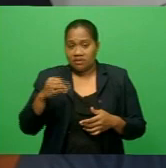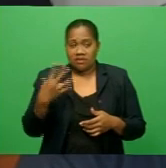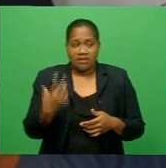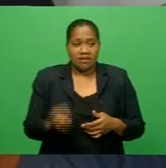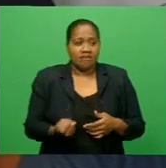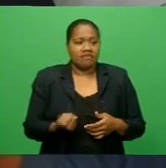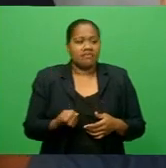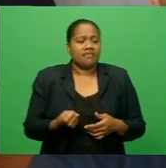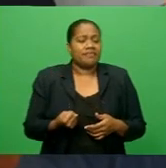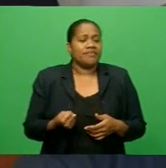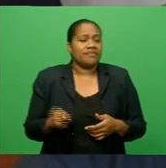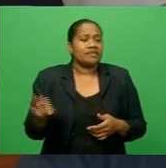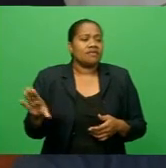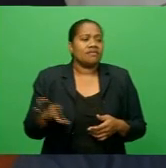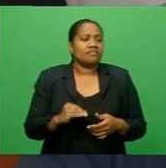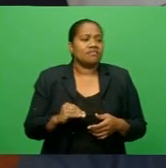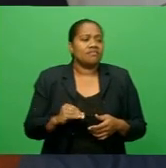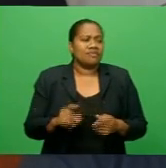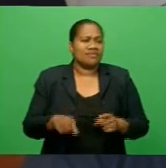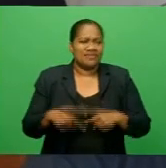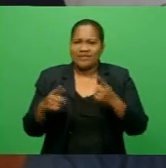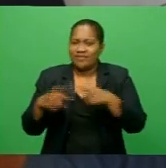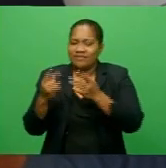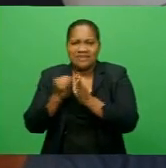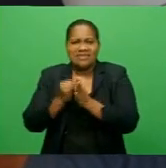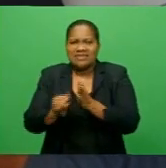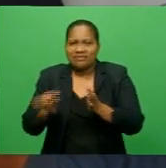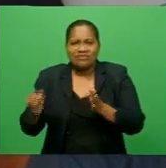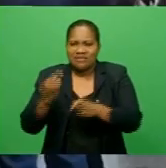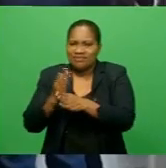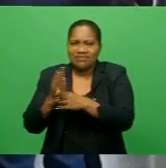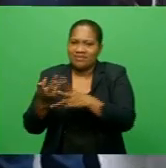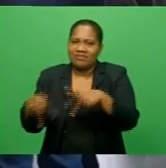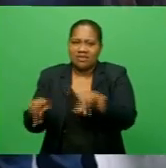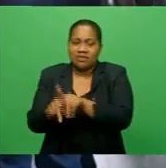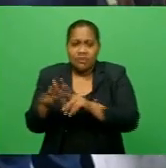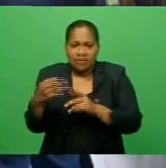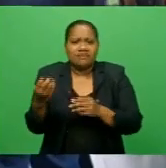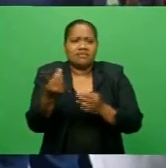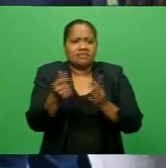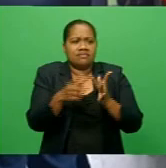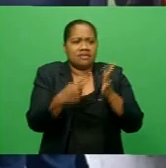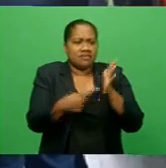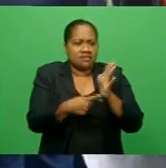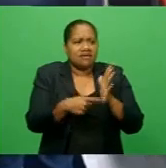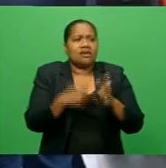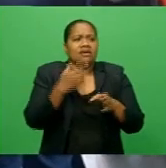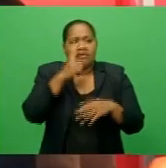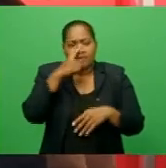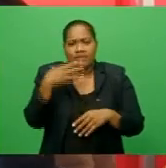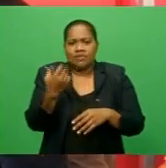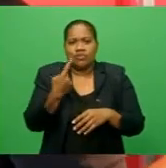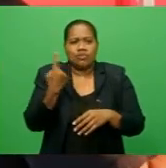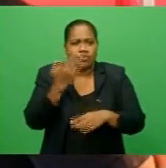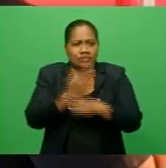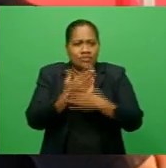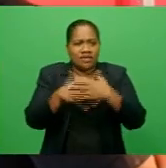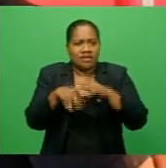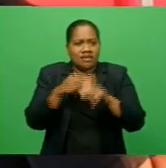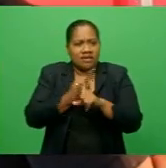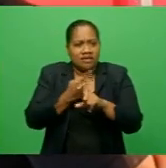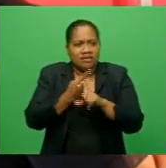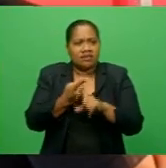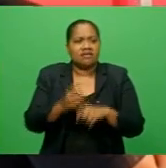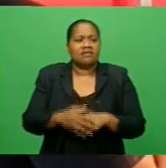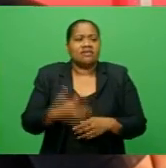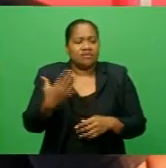from all sorts of industries. We've got some IT background people who are working in the kitchen. We've got some construction workers who are in the